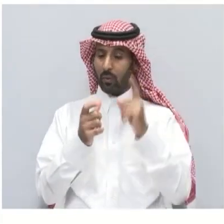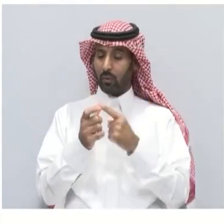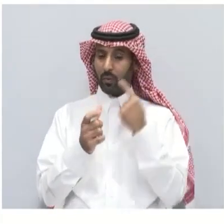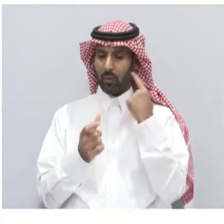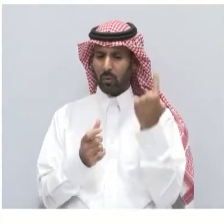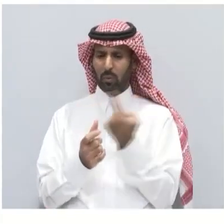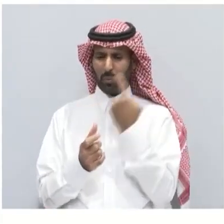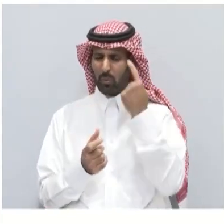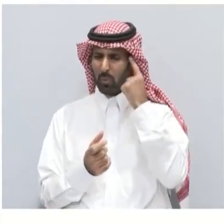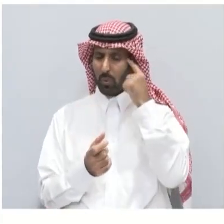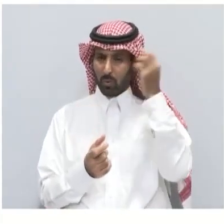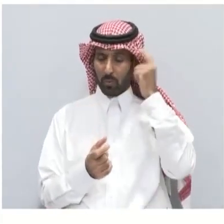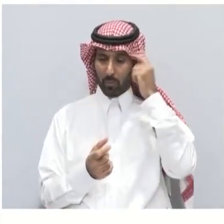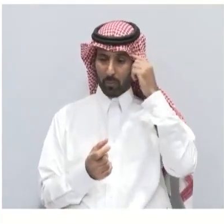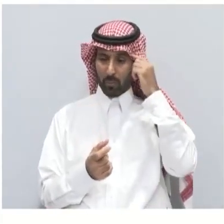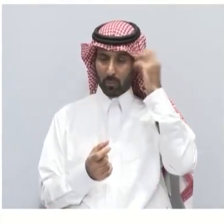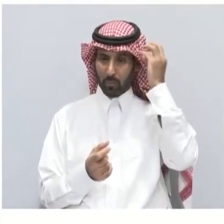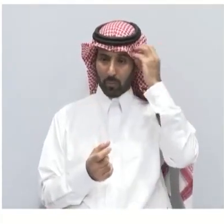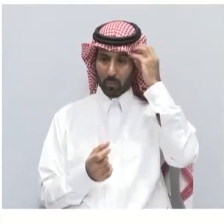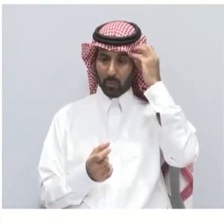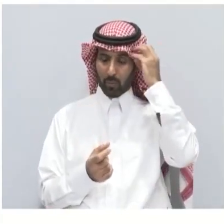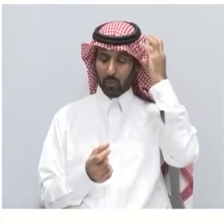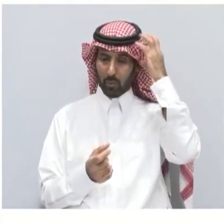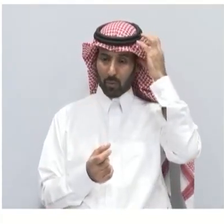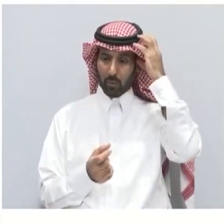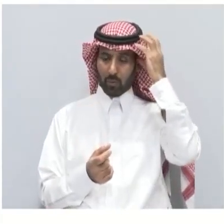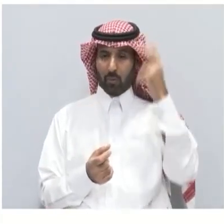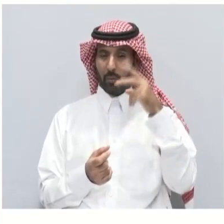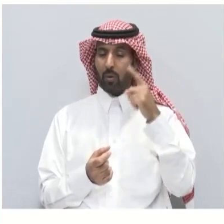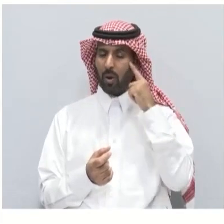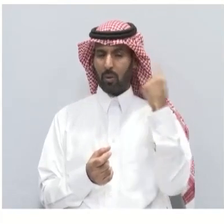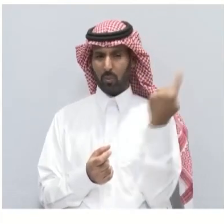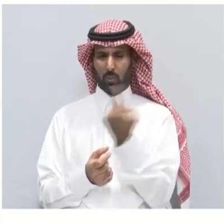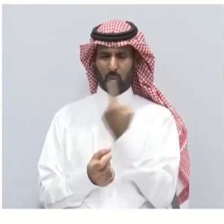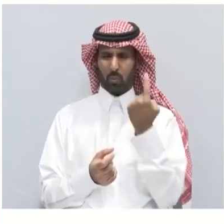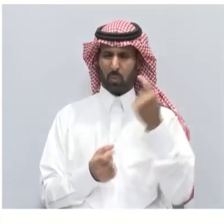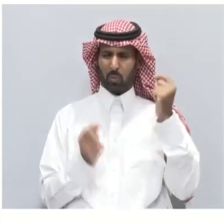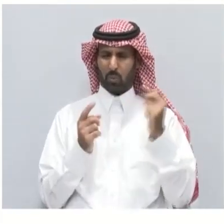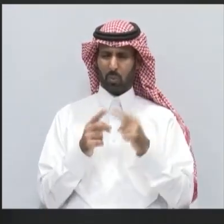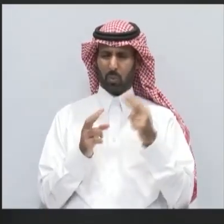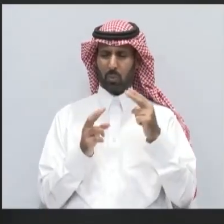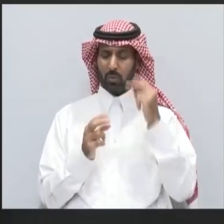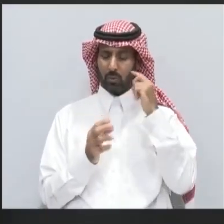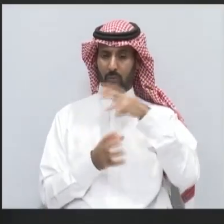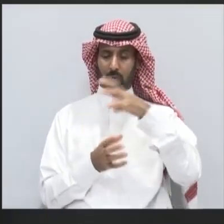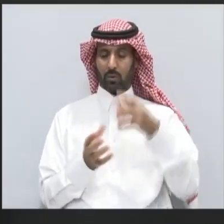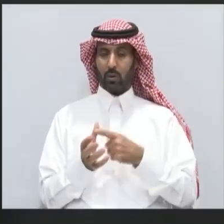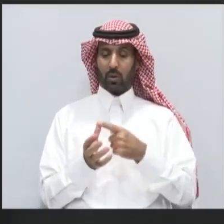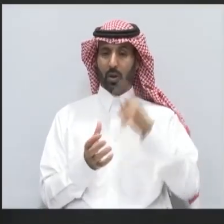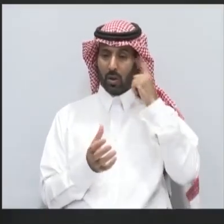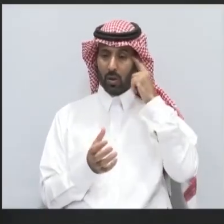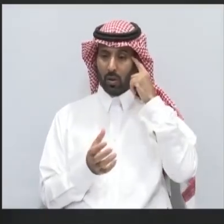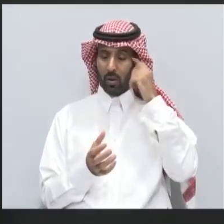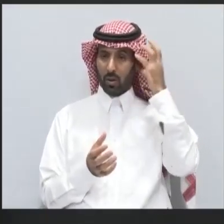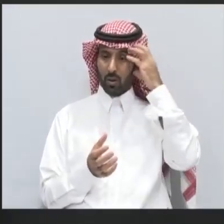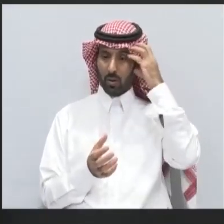a brain, and this is a picture of a storm. Brain is the part responsible